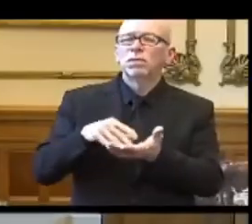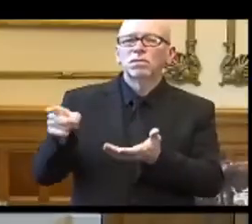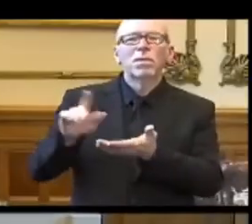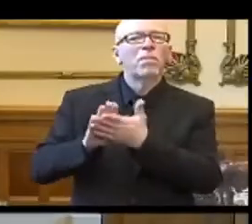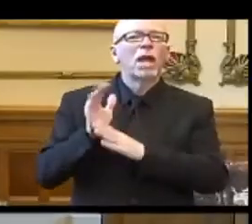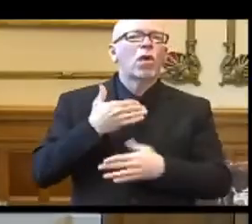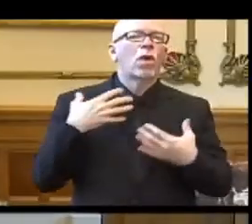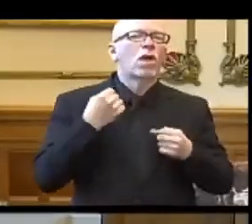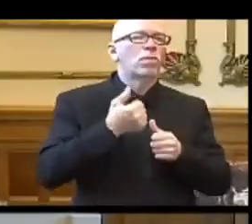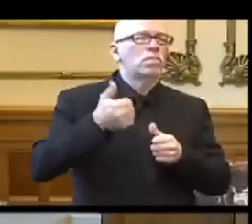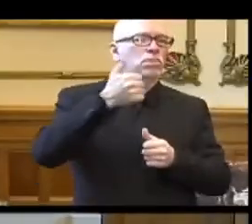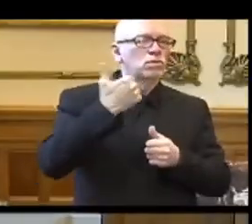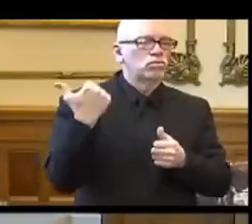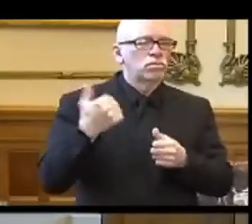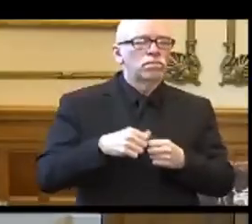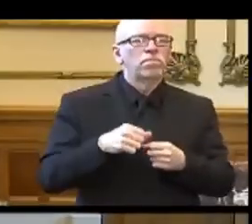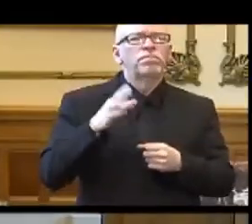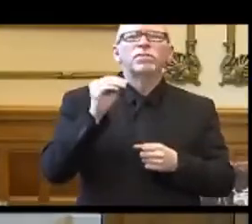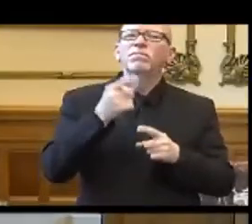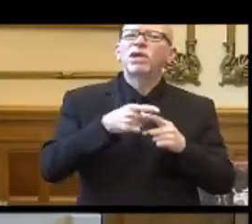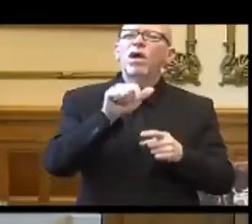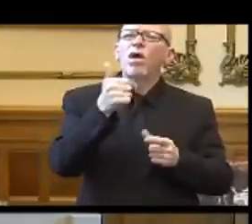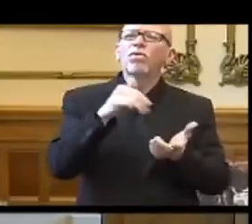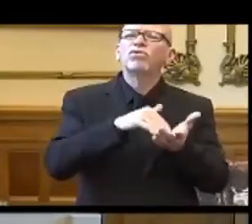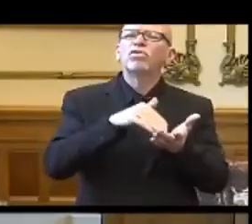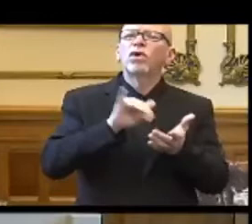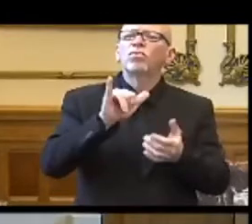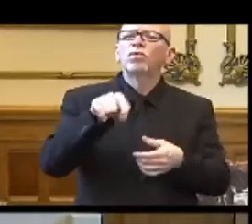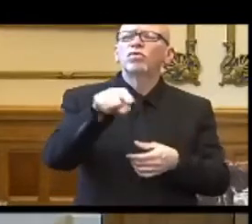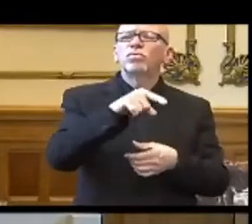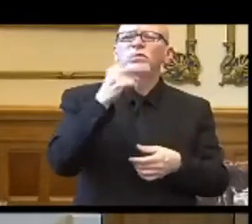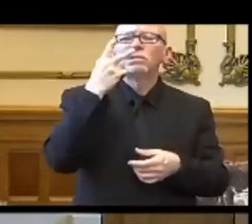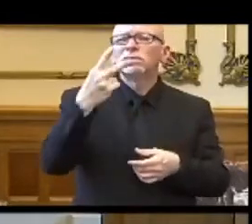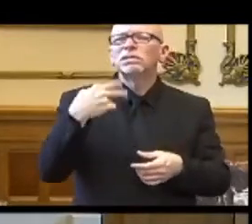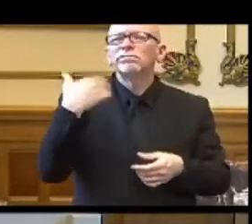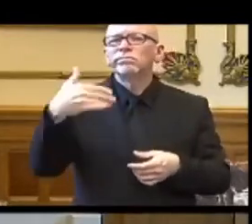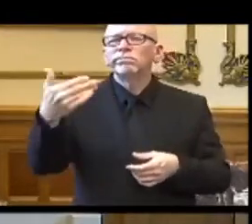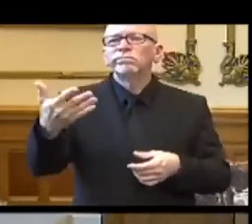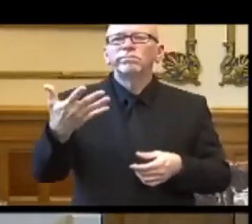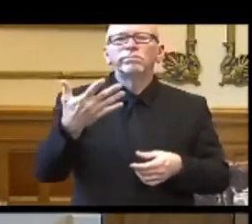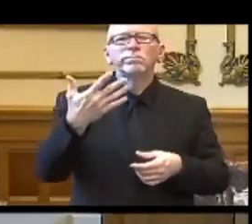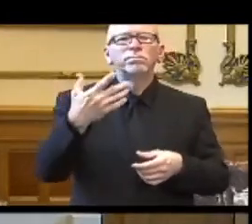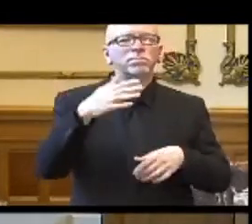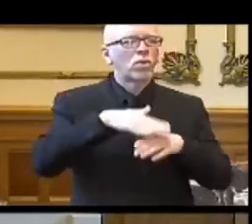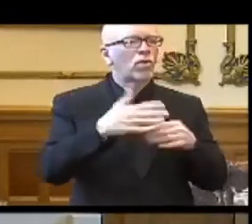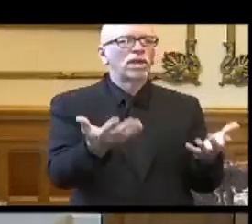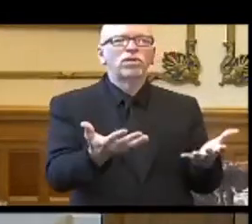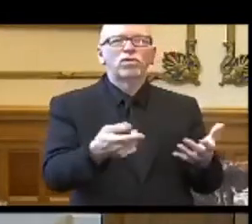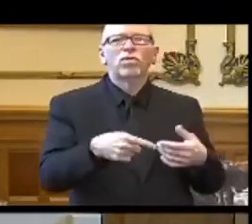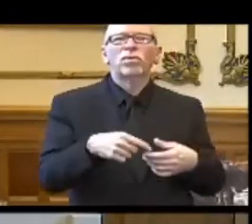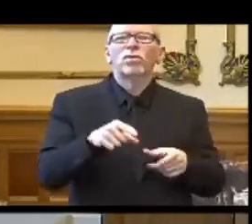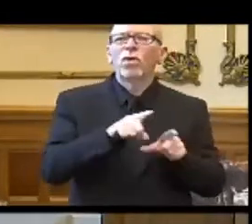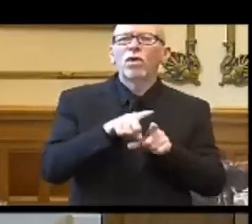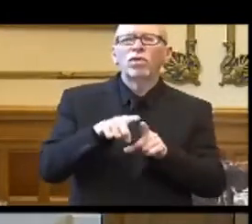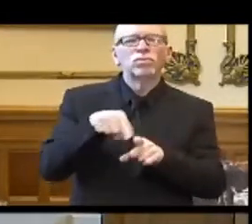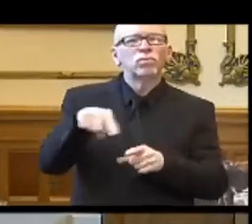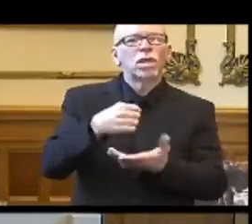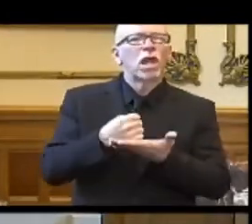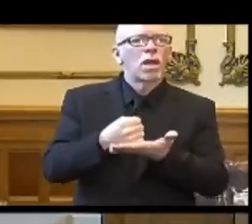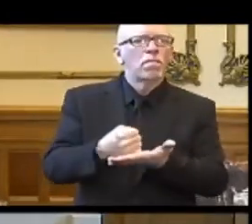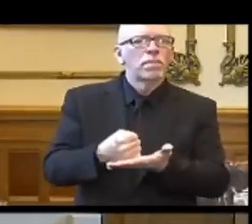Commissioner. And then there are other docs who you've seen periodically here who are also